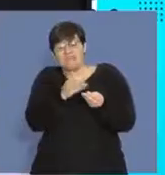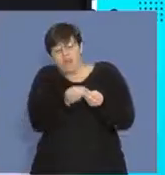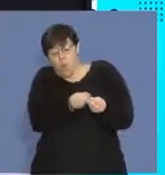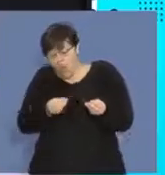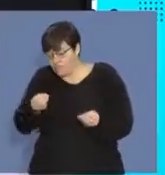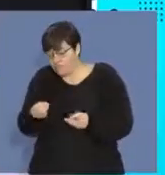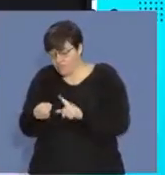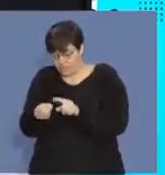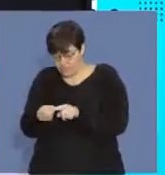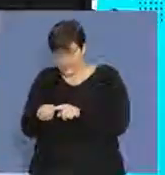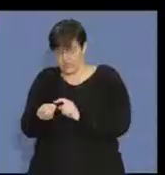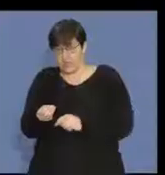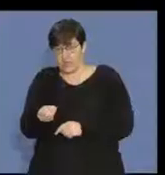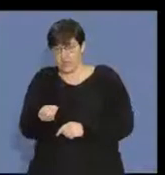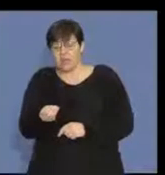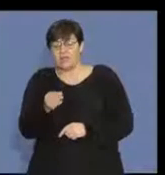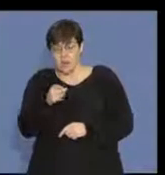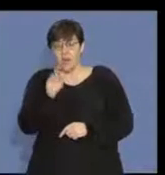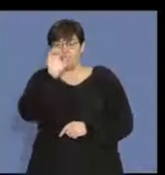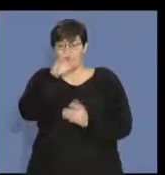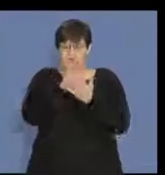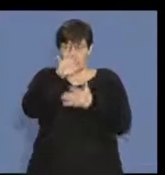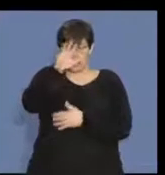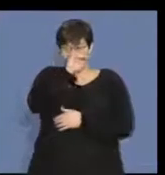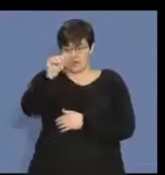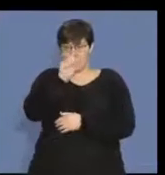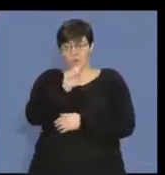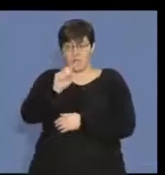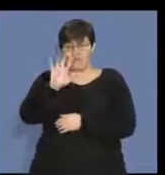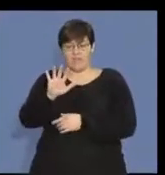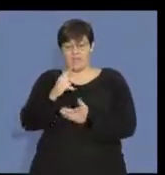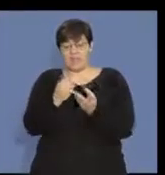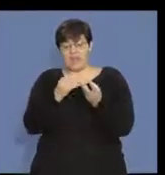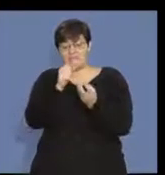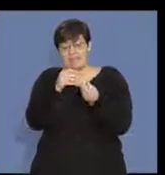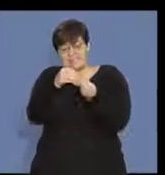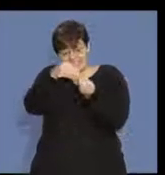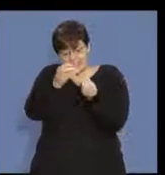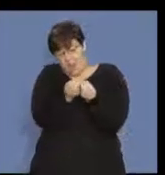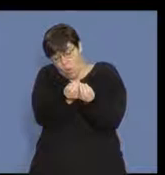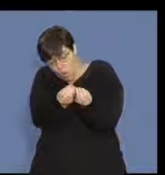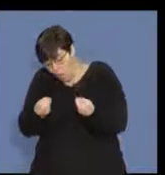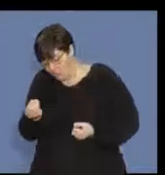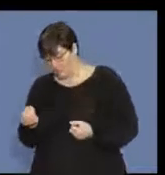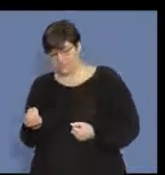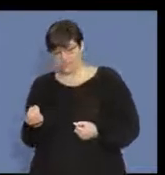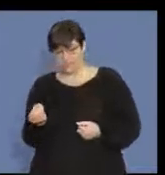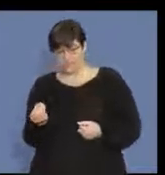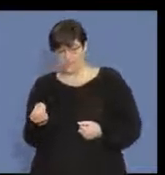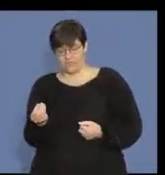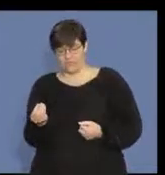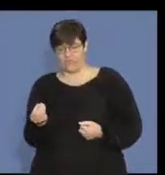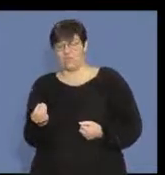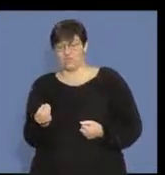VAT amount, therefore you take the 15 over the 115 like we did here, there's it. So your